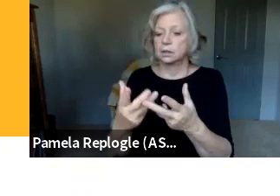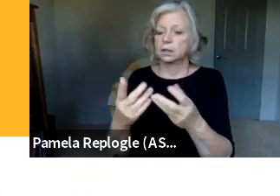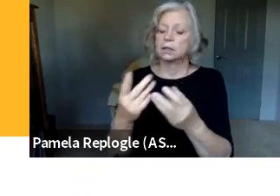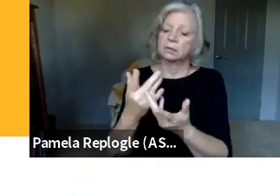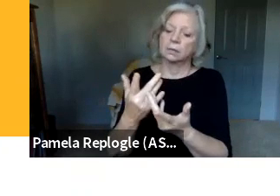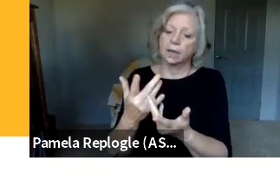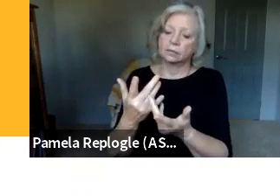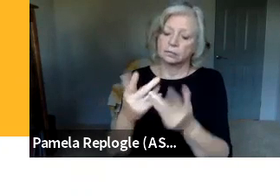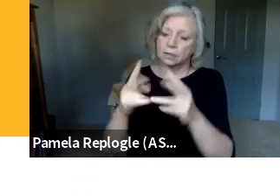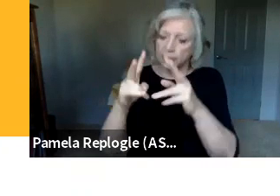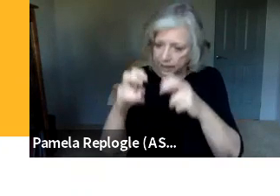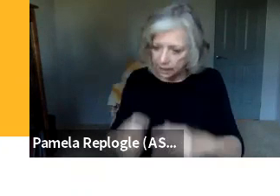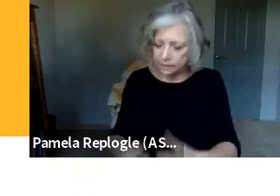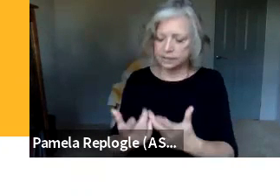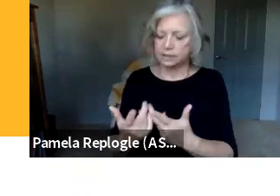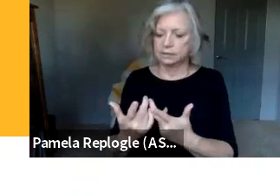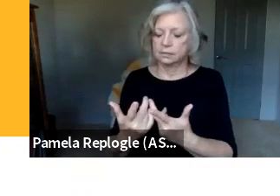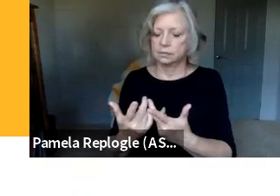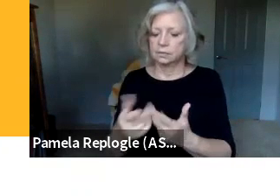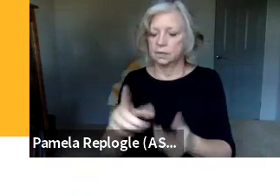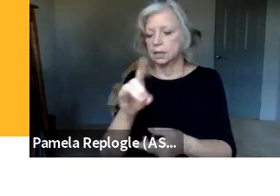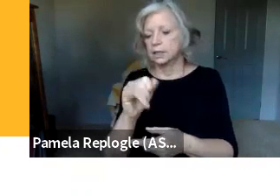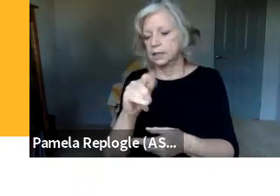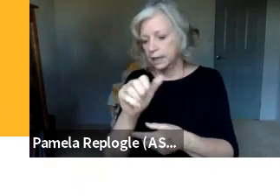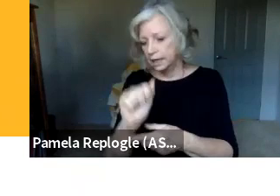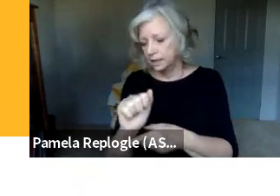in the coming months. But